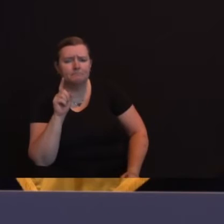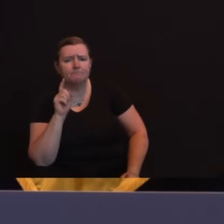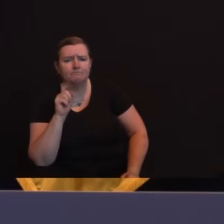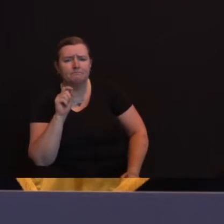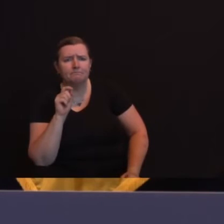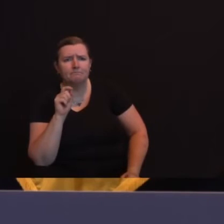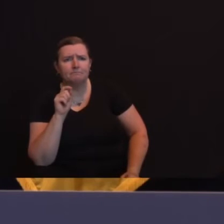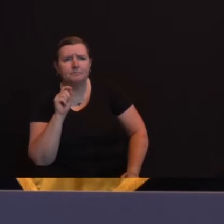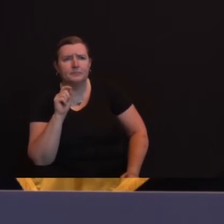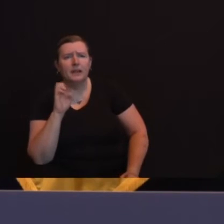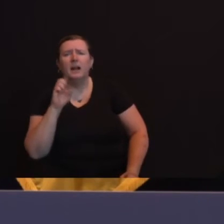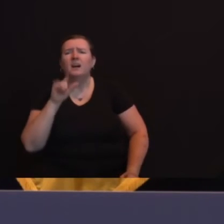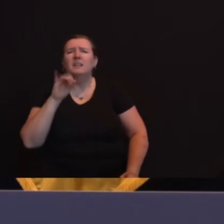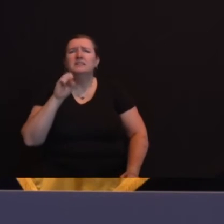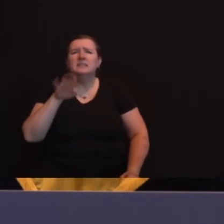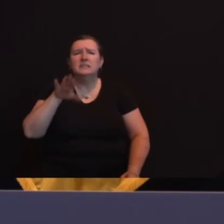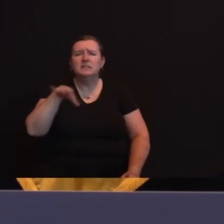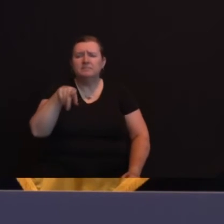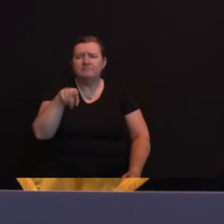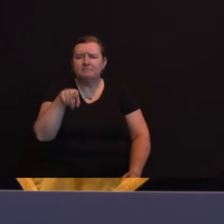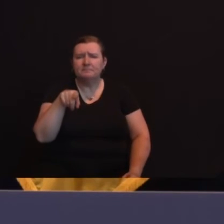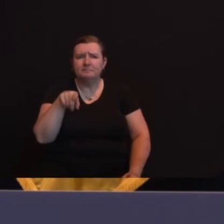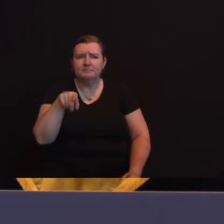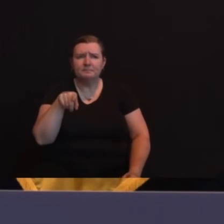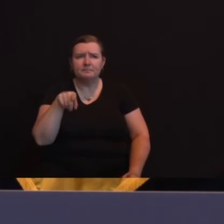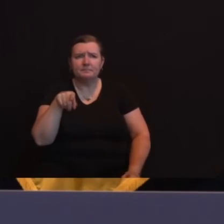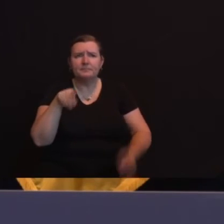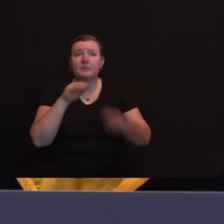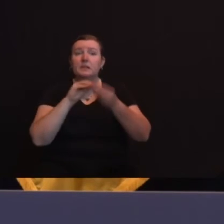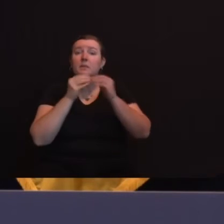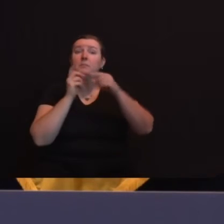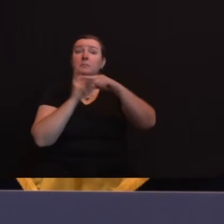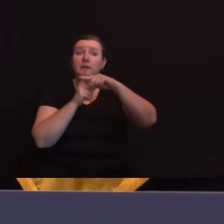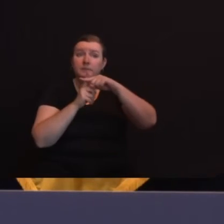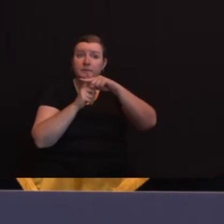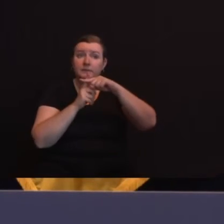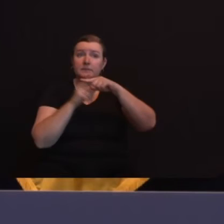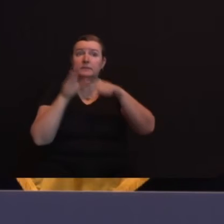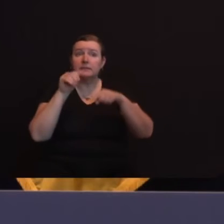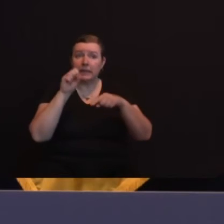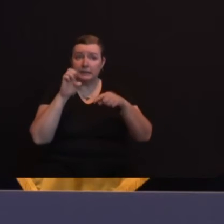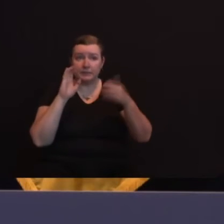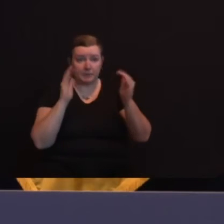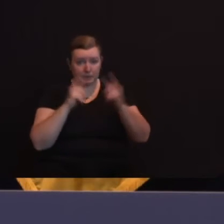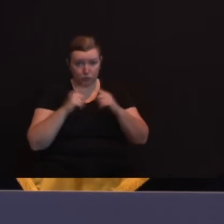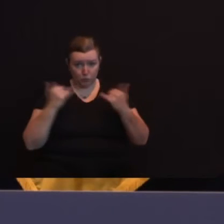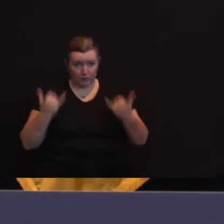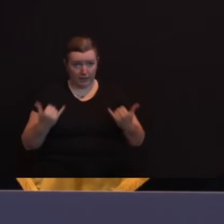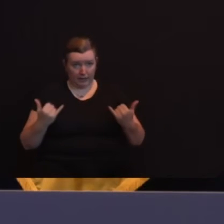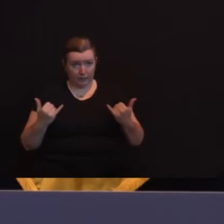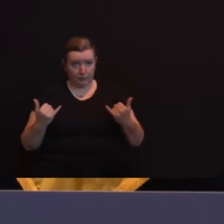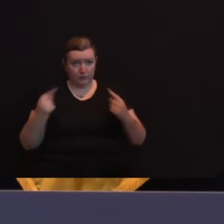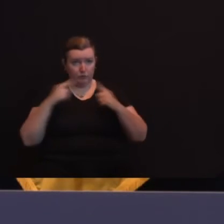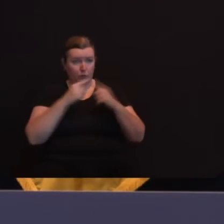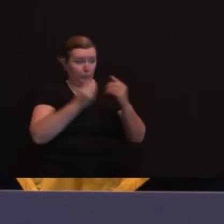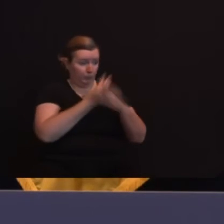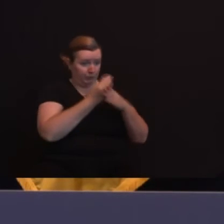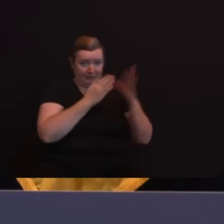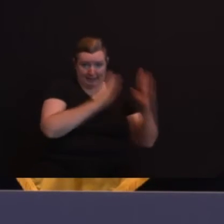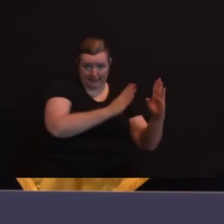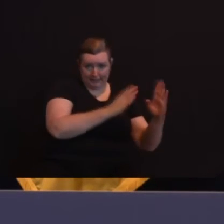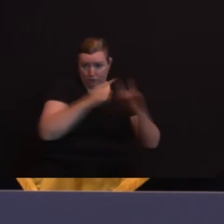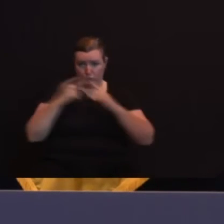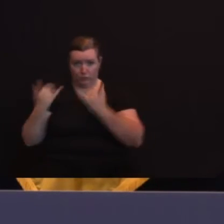Back to Elise's point, the number of positive cases and comparing them today versus the spring has the deficiency that we had no